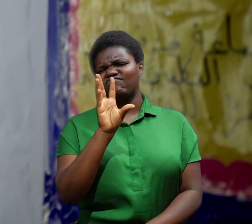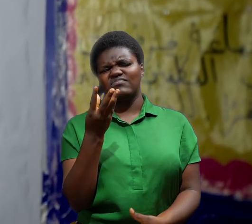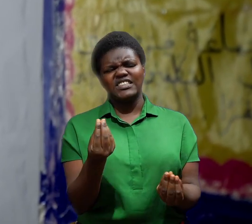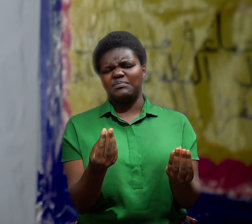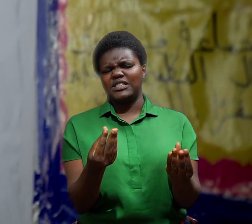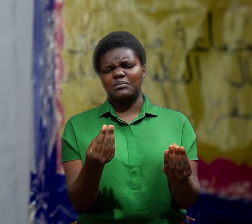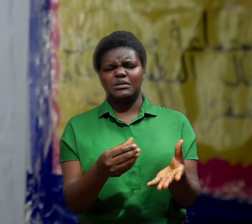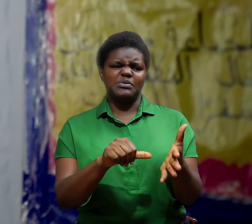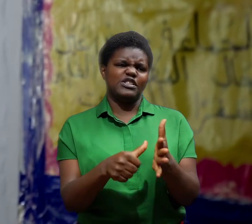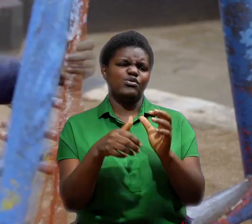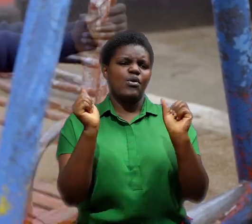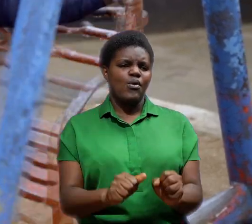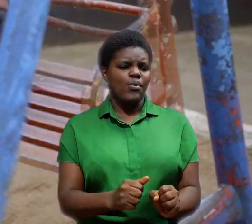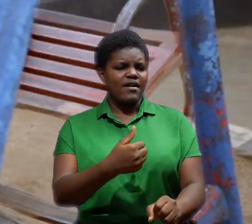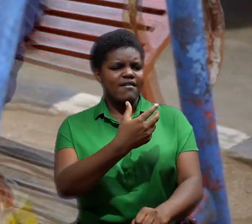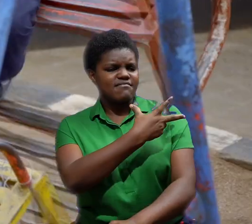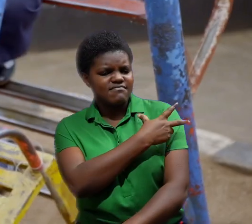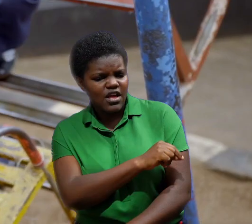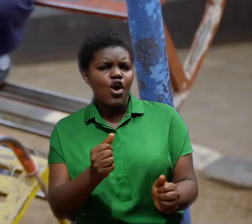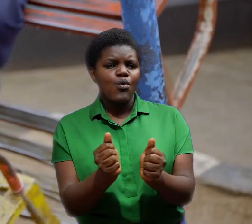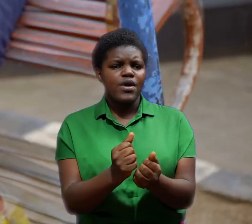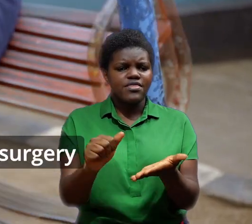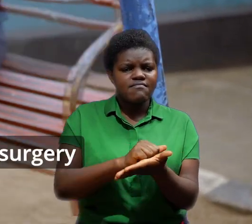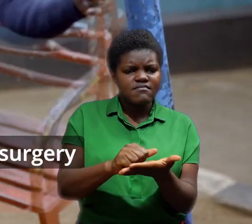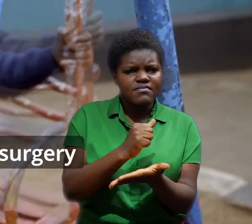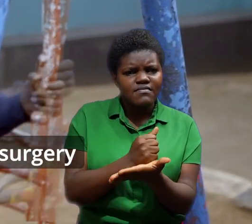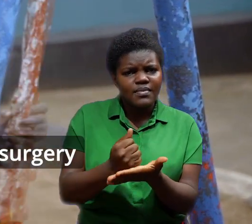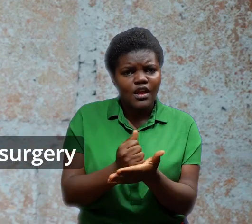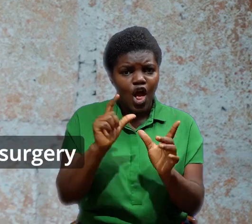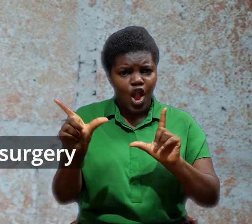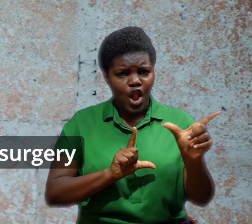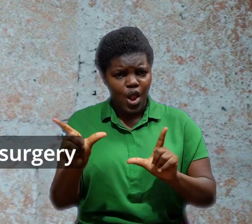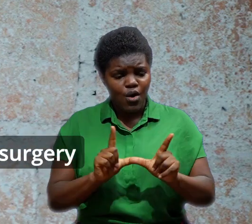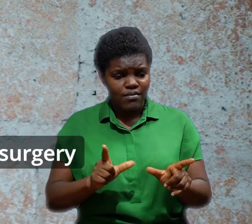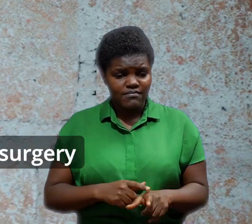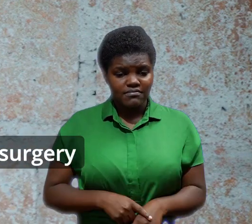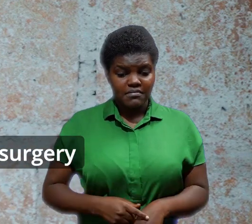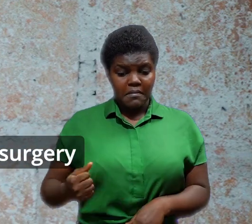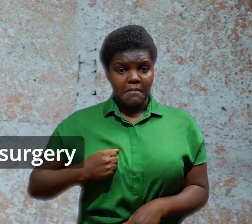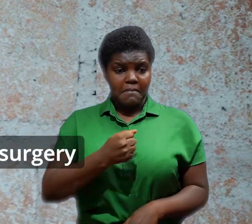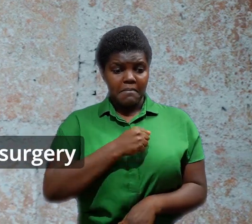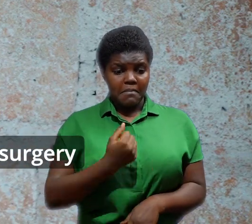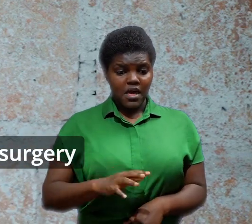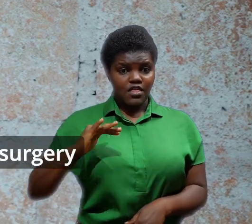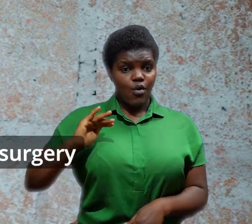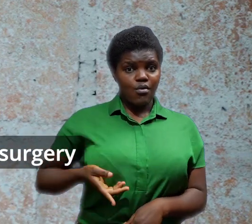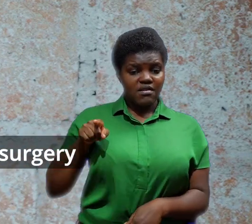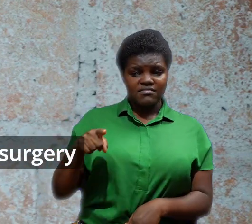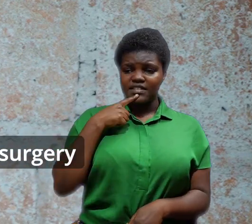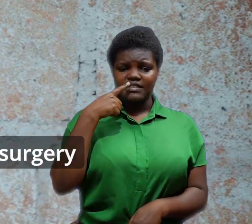minor issue that can be treated with herbs. Mama agambye Greta